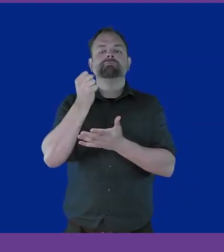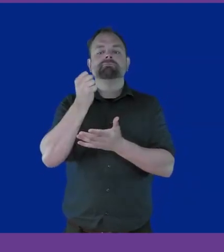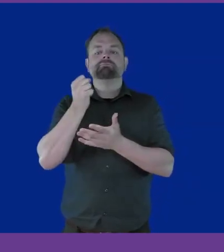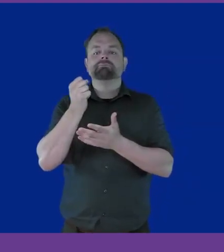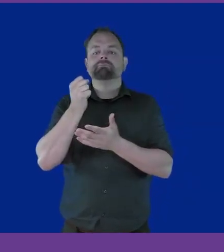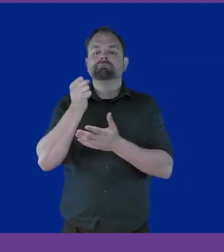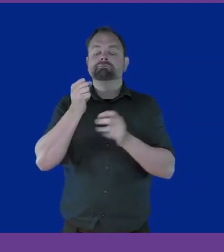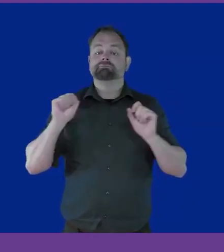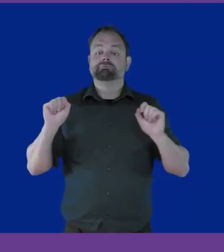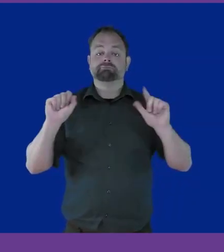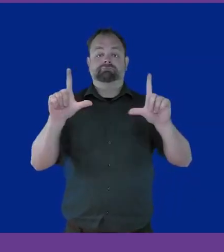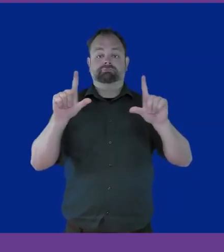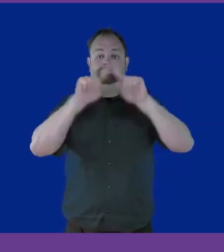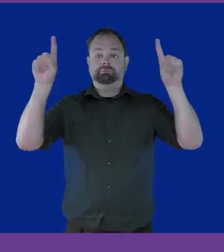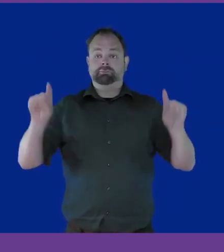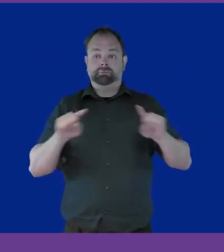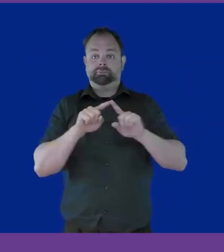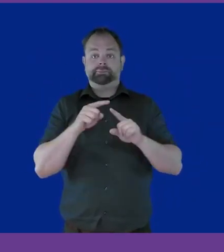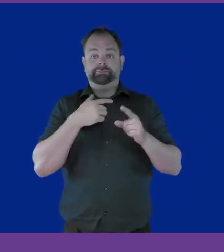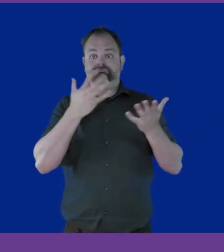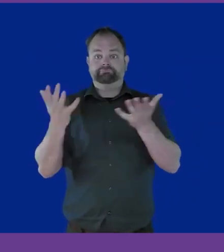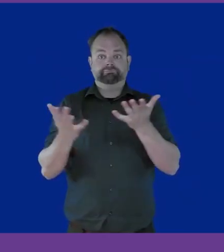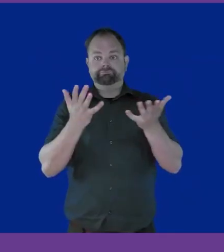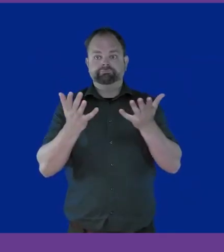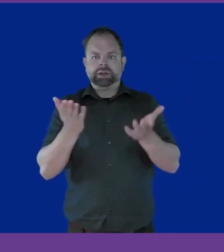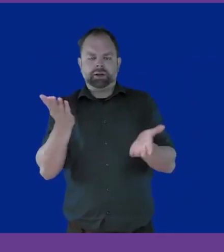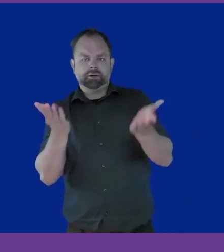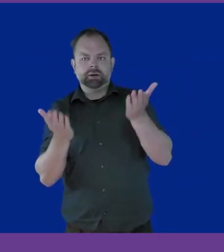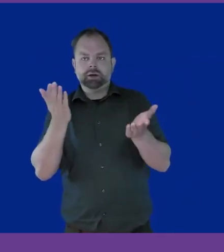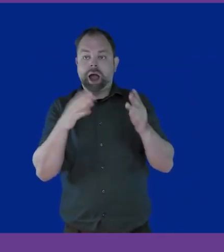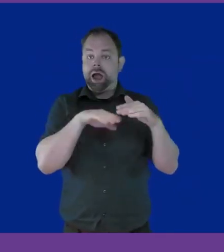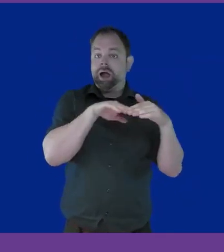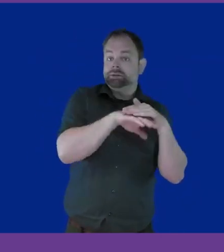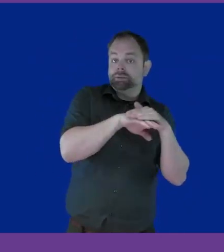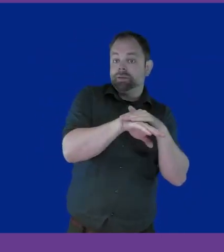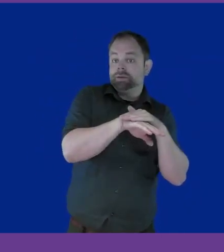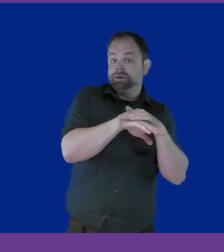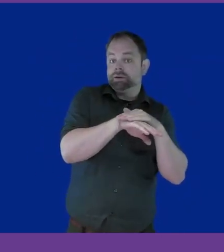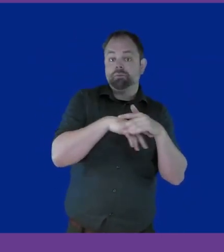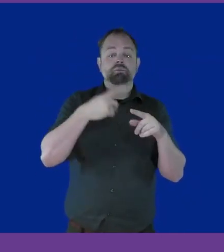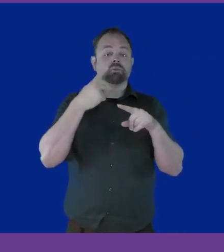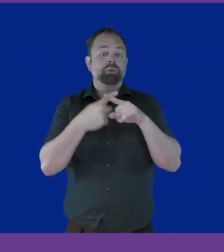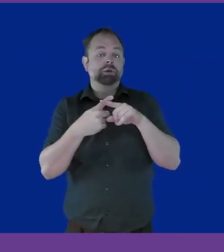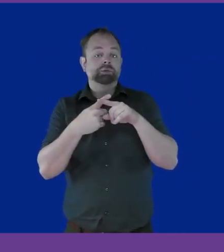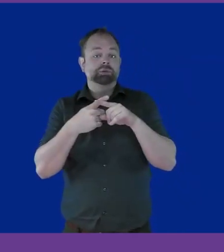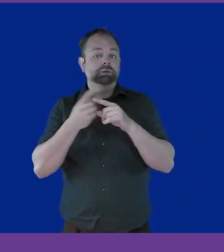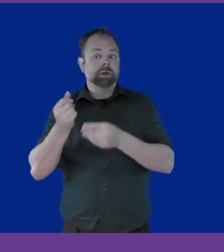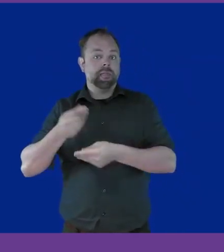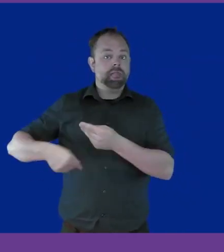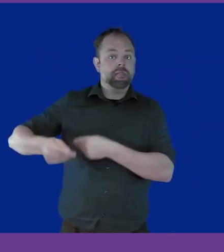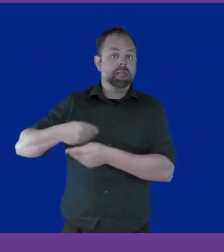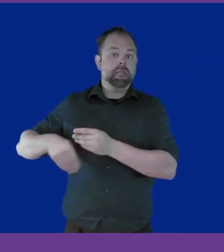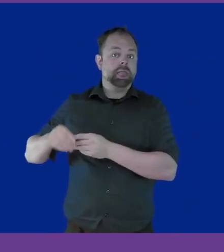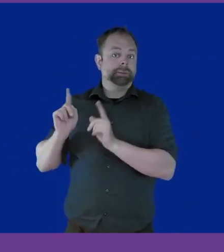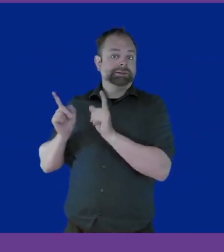of Viziris on accessibility of ATMs and where to have the balance between actually being able to feel and see the